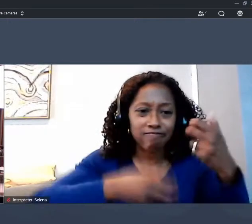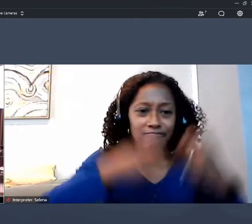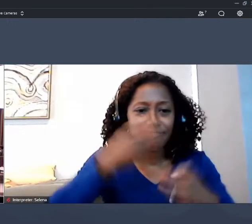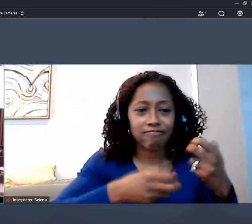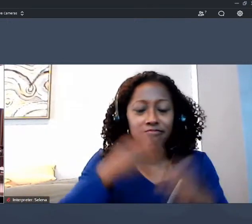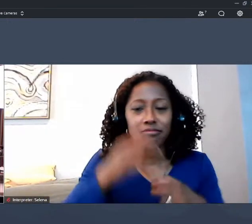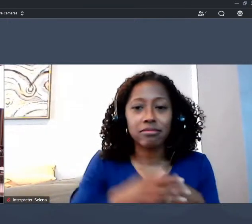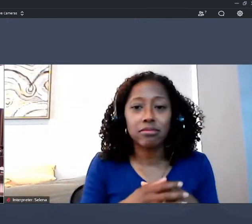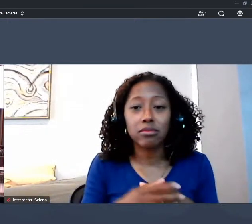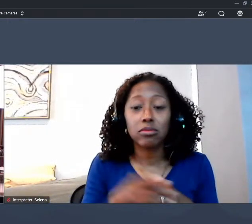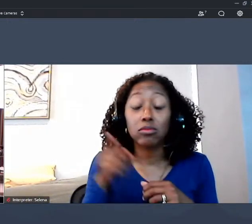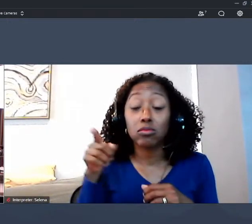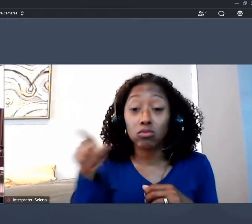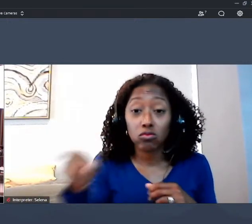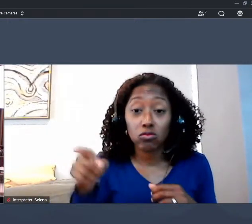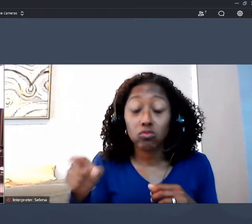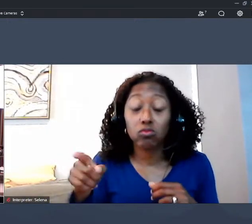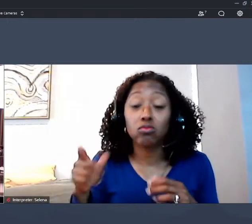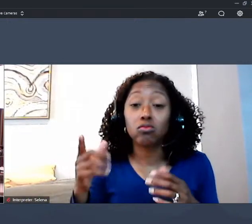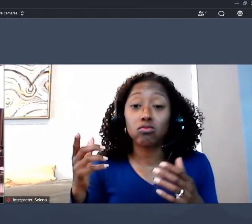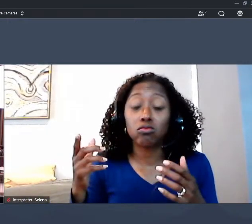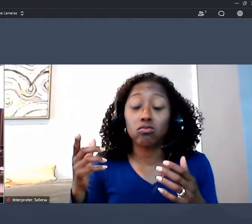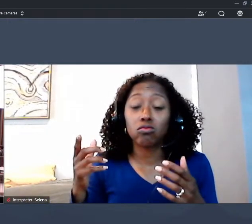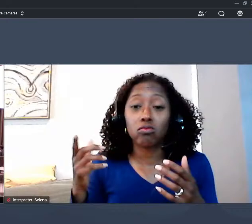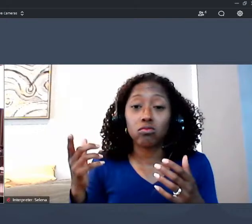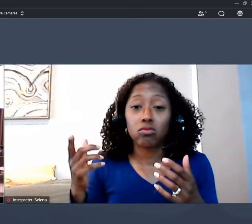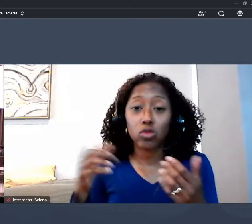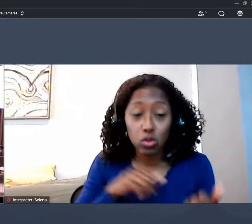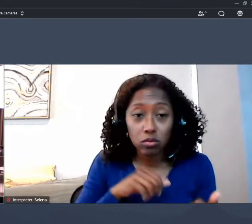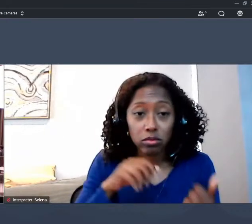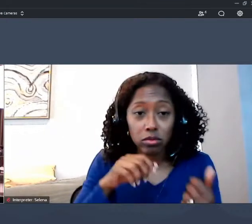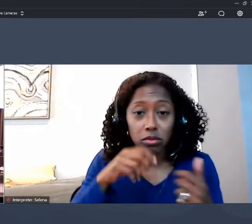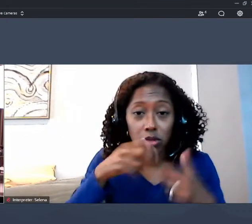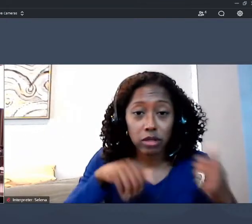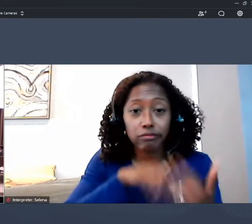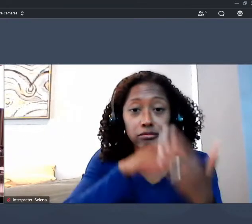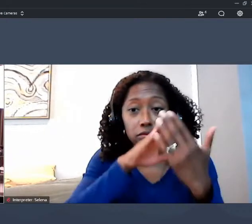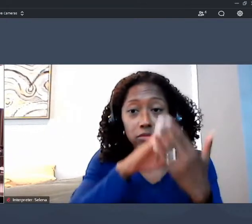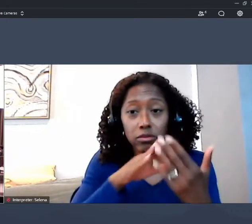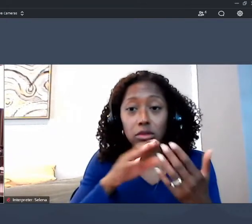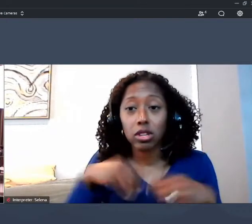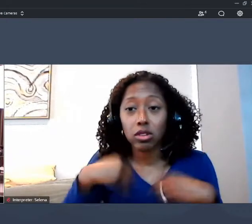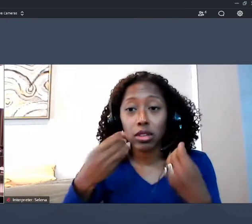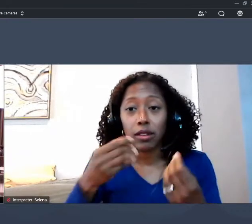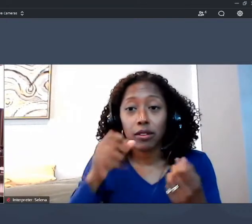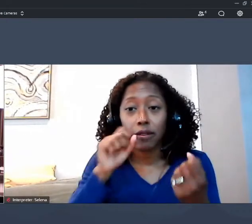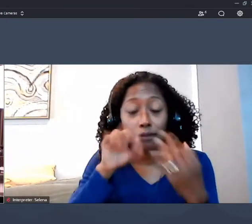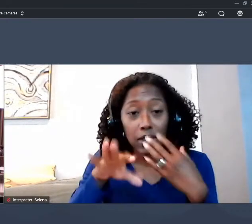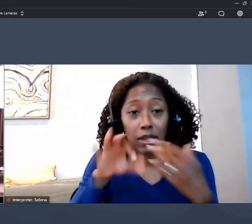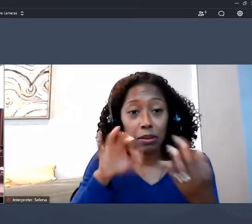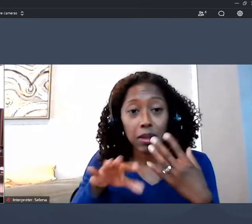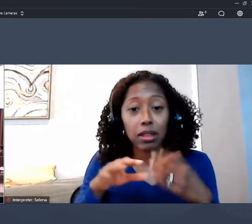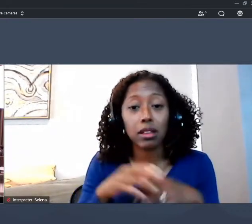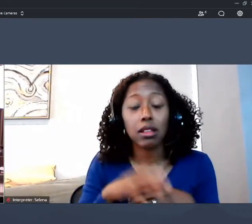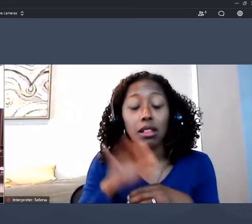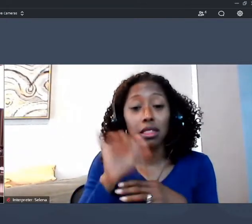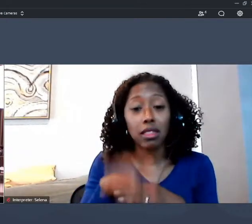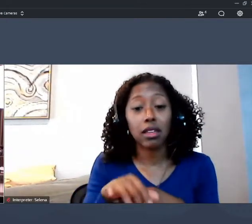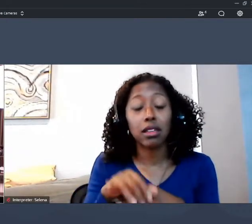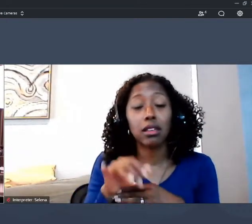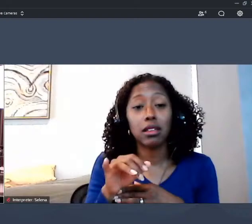you came at this and you were able to pivot and address and take feedback. And this is actually kind of legislation as I